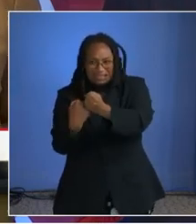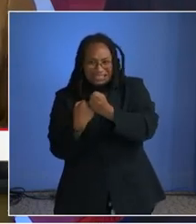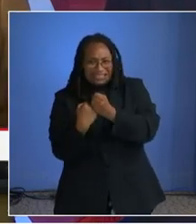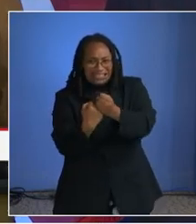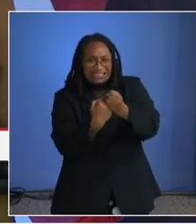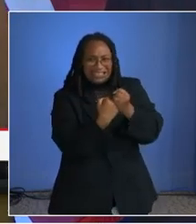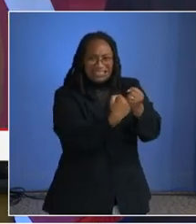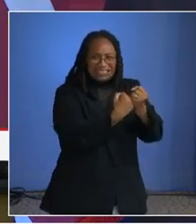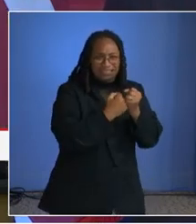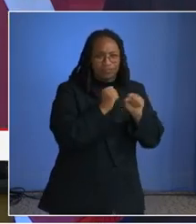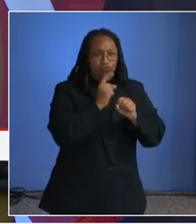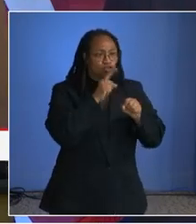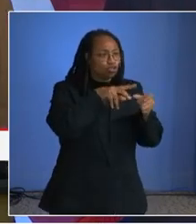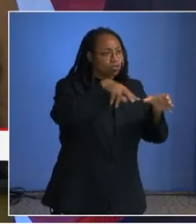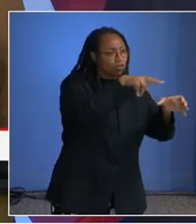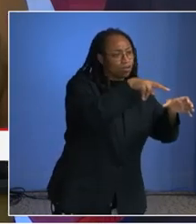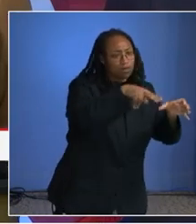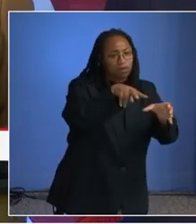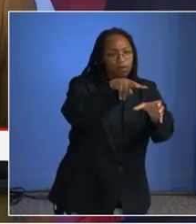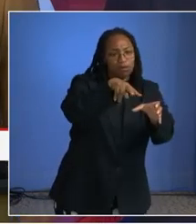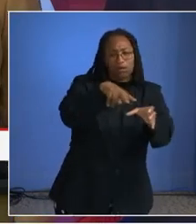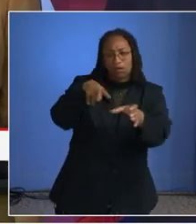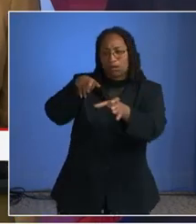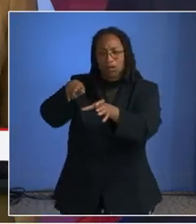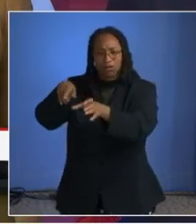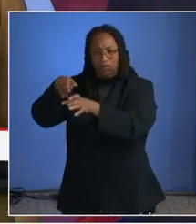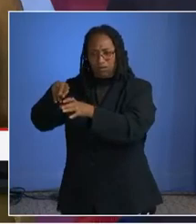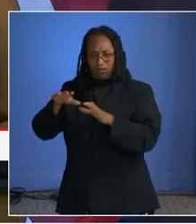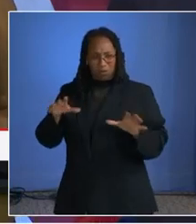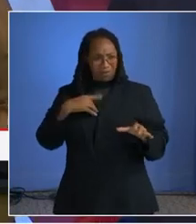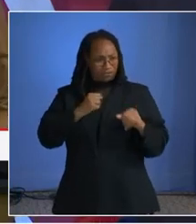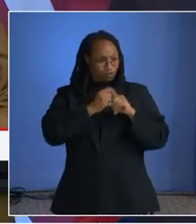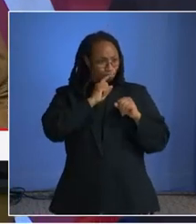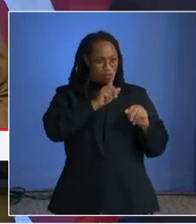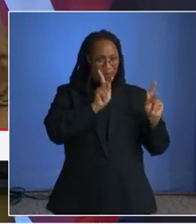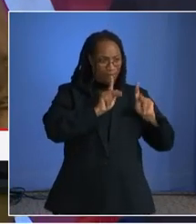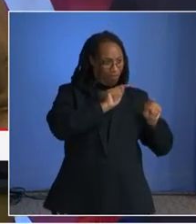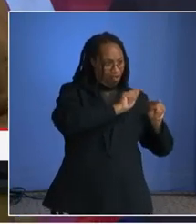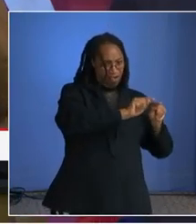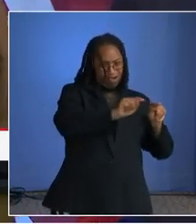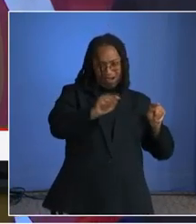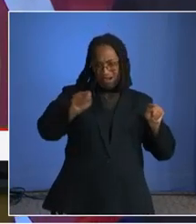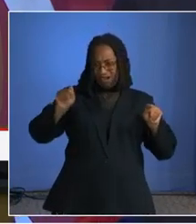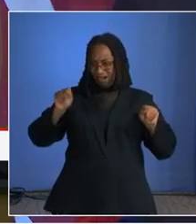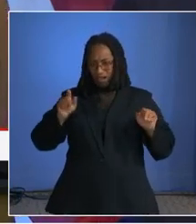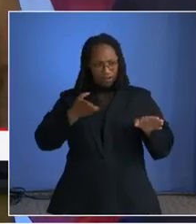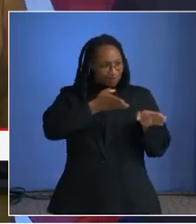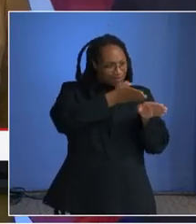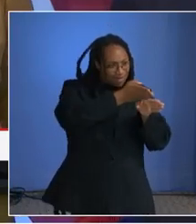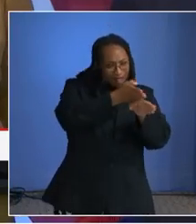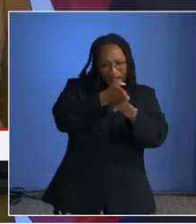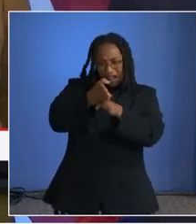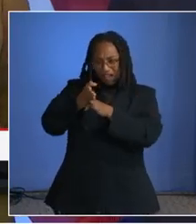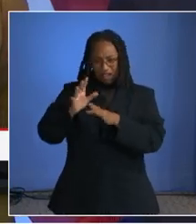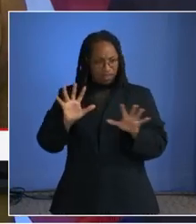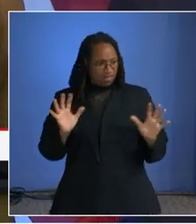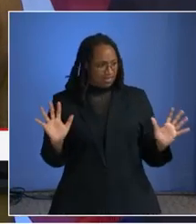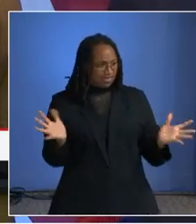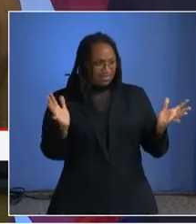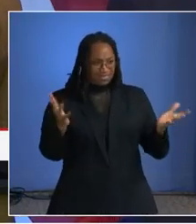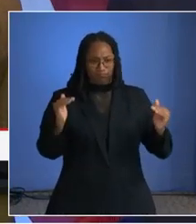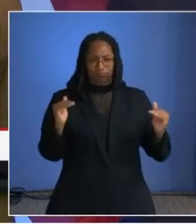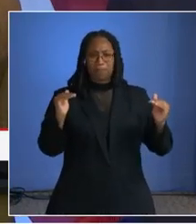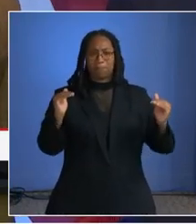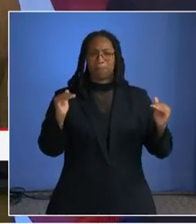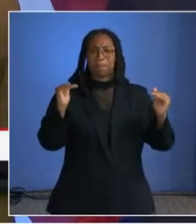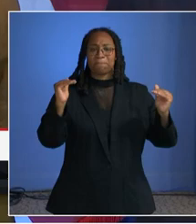that's some of what we're doing in public safety and justice. And you mentioned a new slate of call takers. Did you have any data on, amount